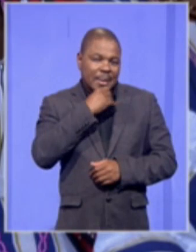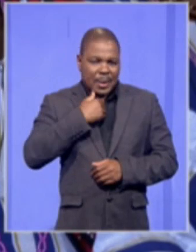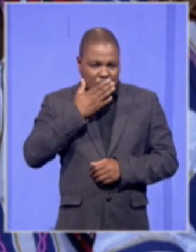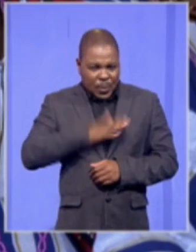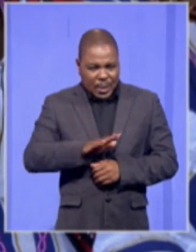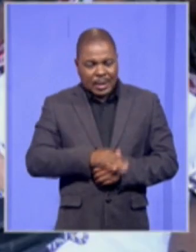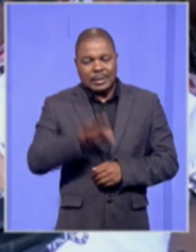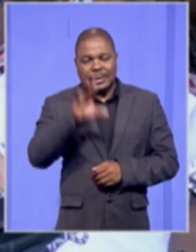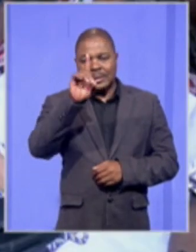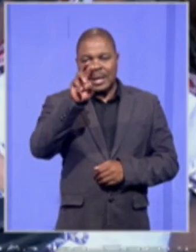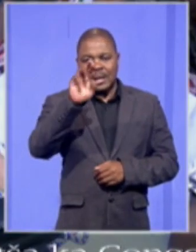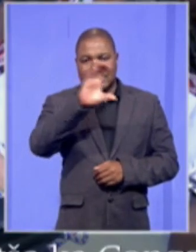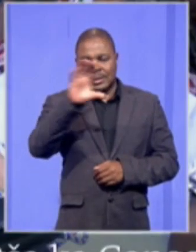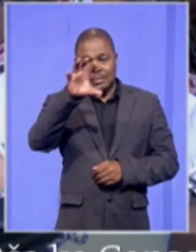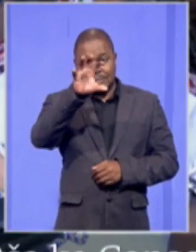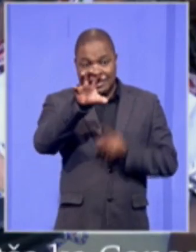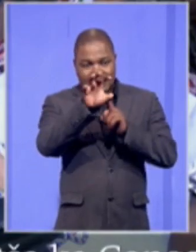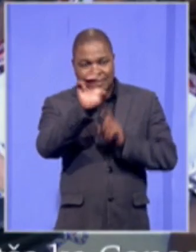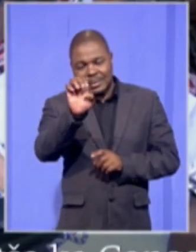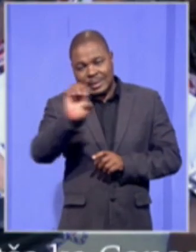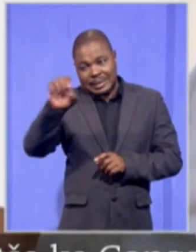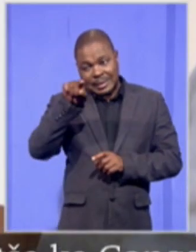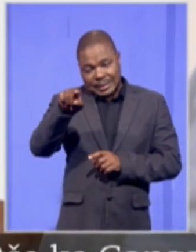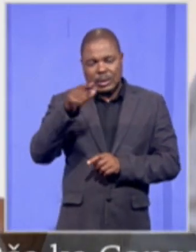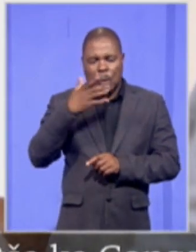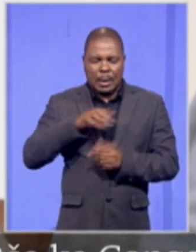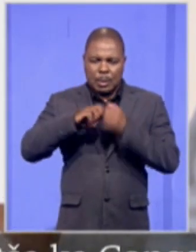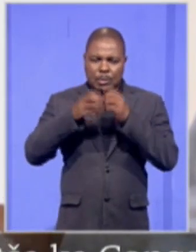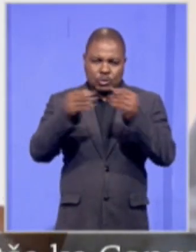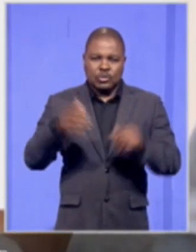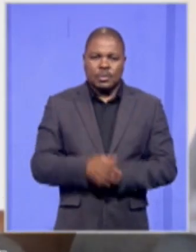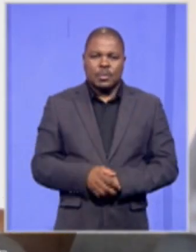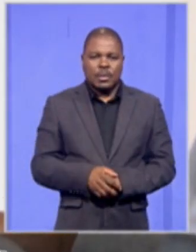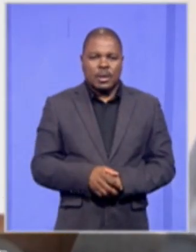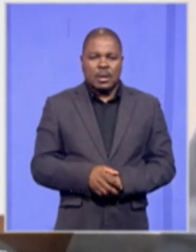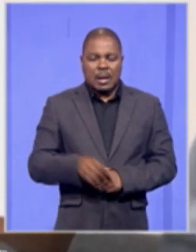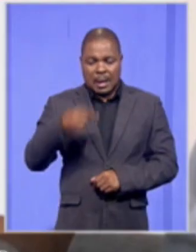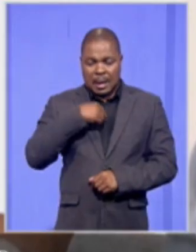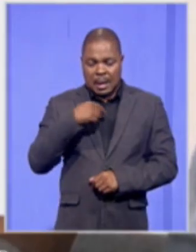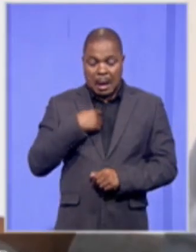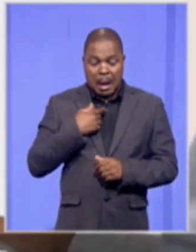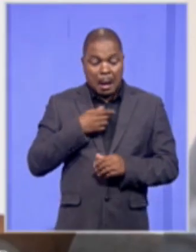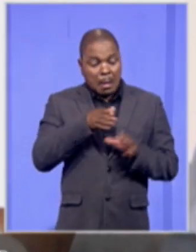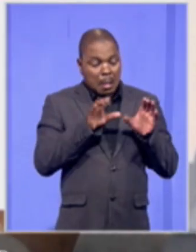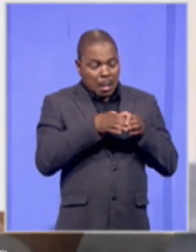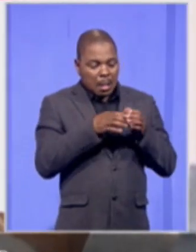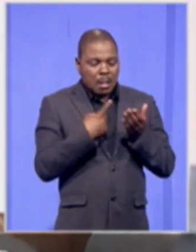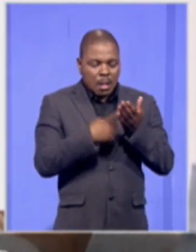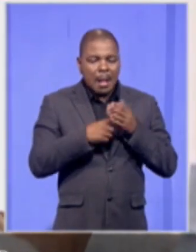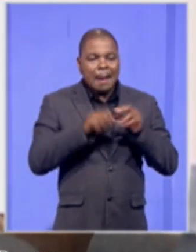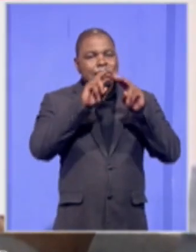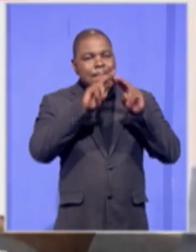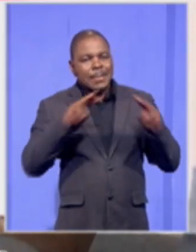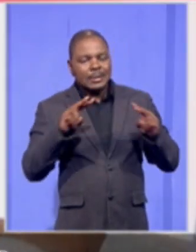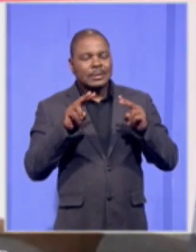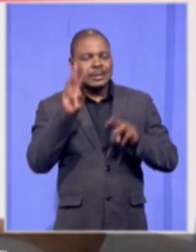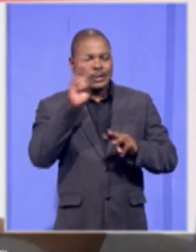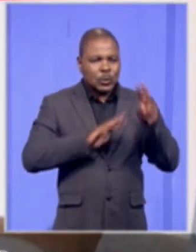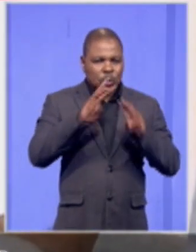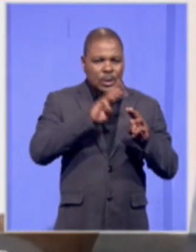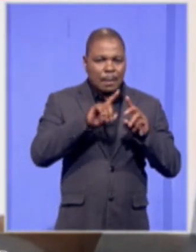bja DRC. We've got women who have just come from a session on peace and security and hearing